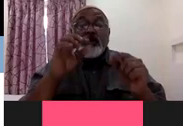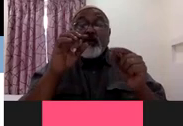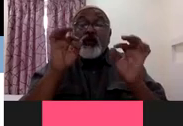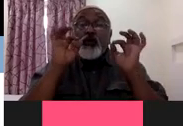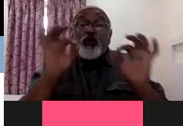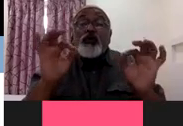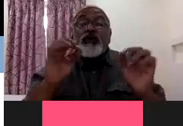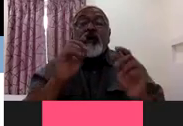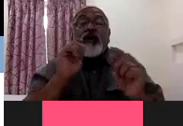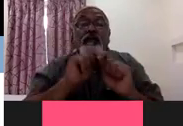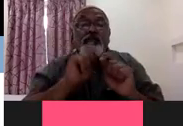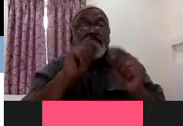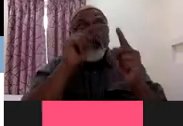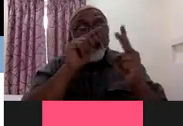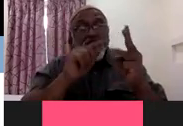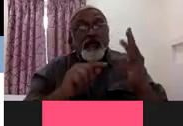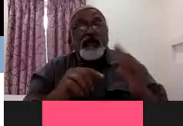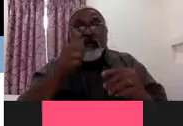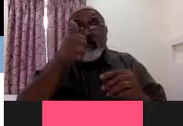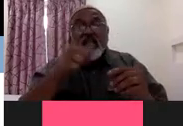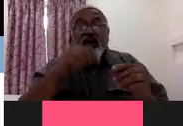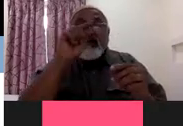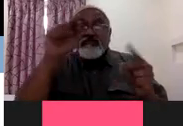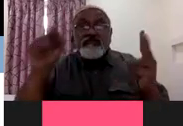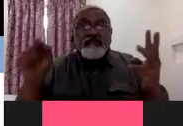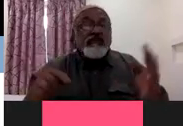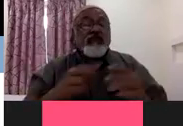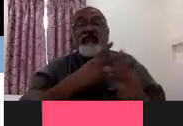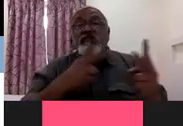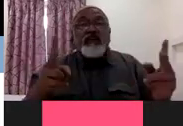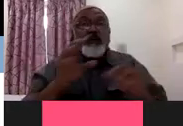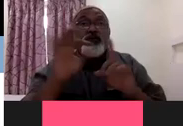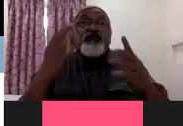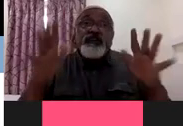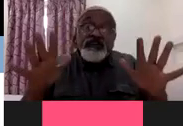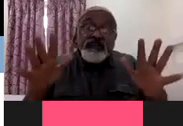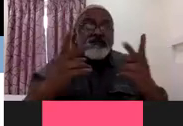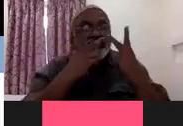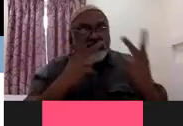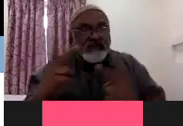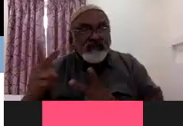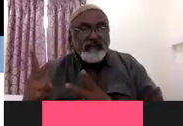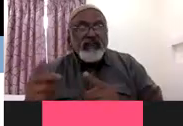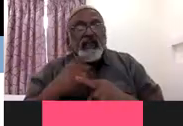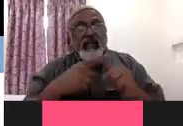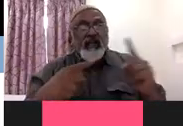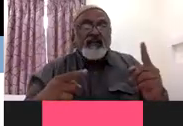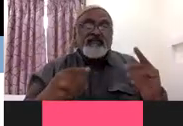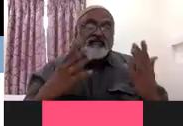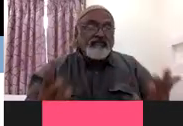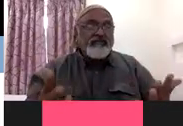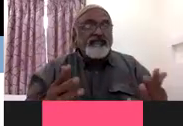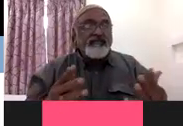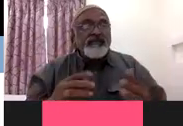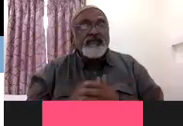in equal opportunity, especially the Indian context is what we would be visiting. Okay, so 30 minutes, next